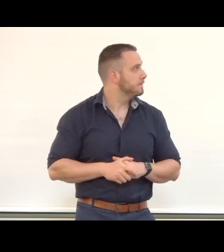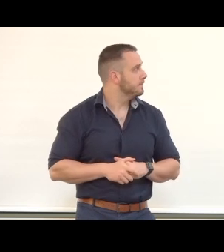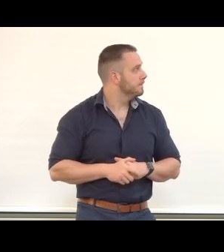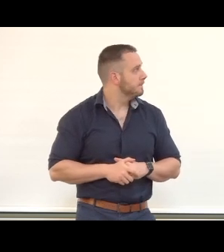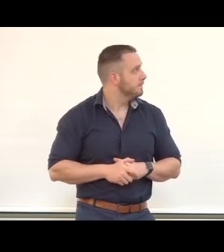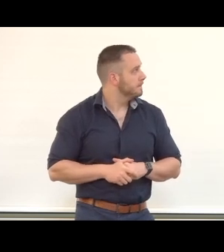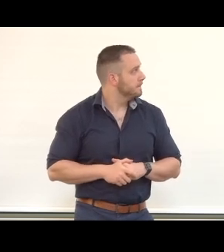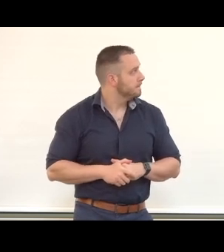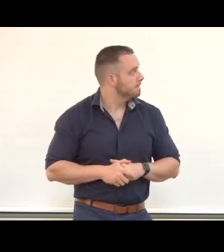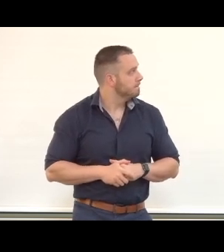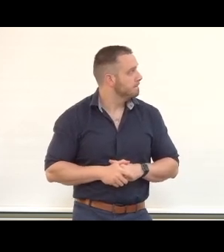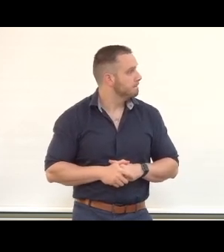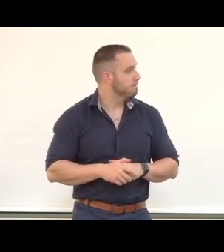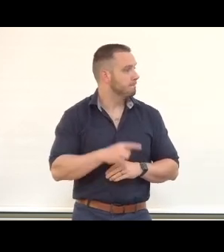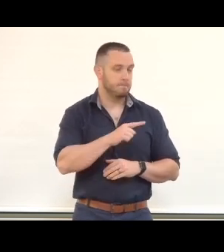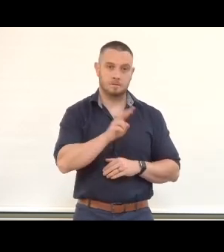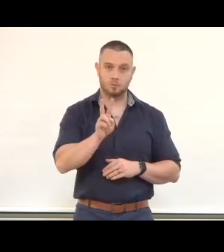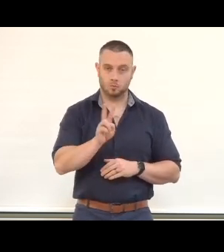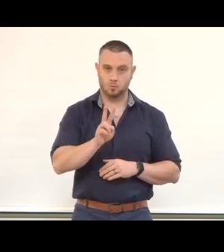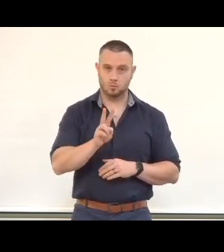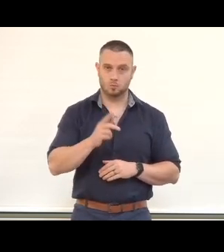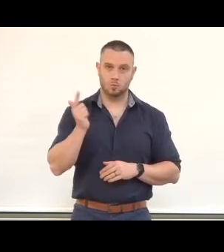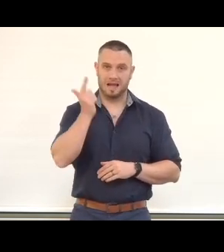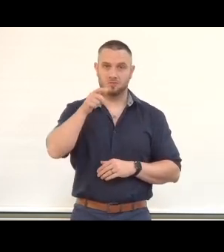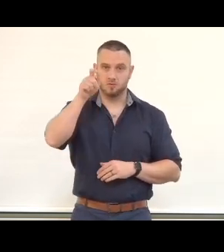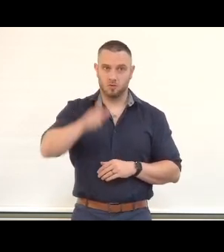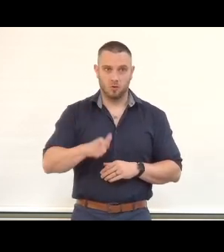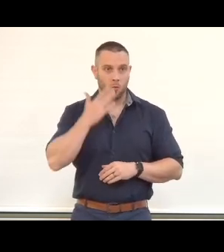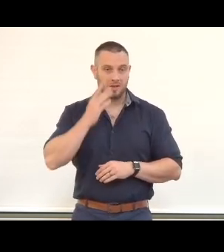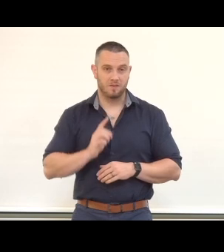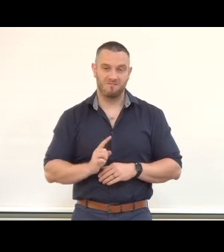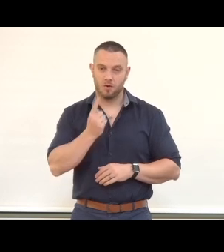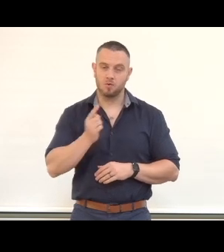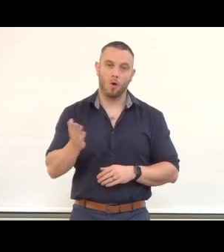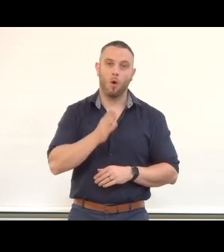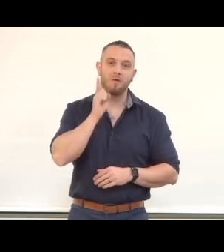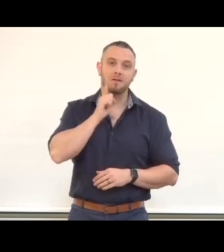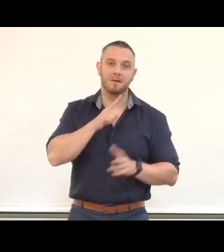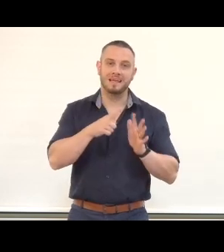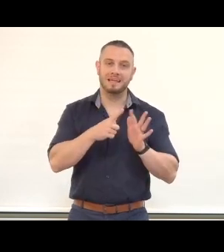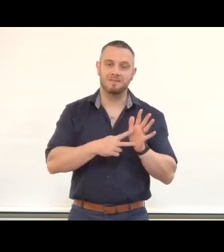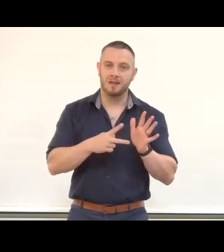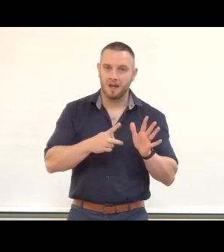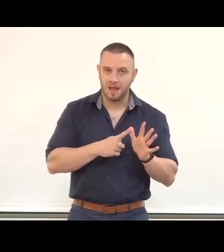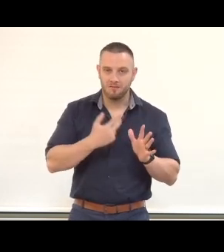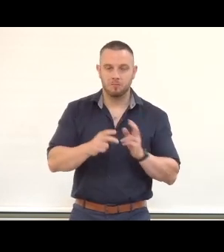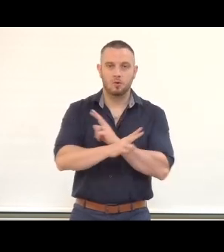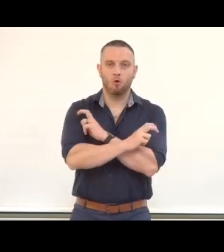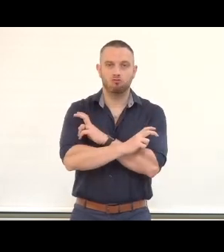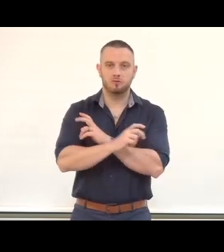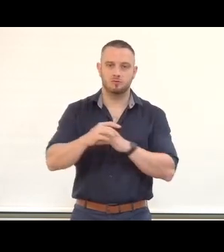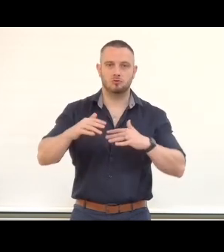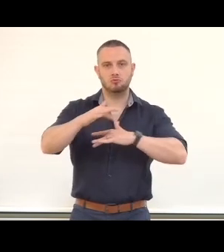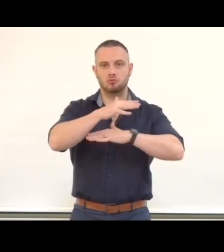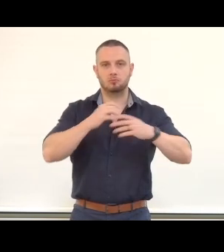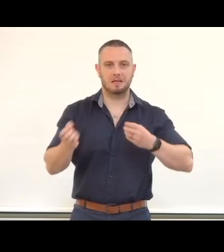And that's Annika Melis and Carmen Köhler during the first all-female EVA of the Austrian Space Forum.